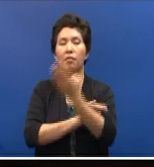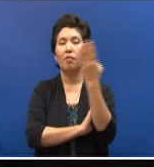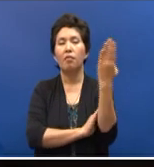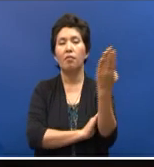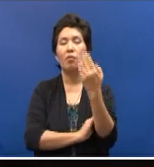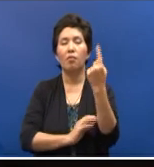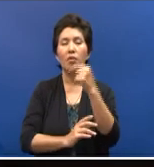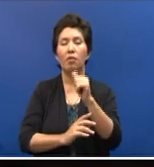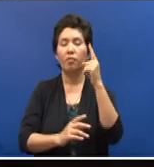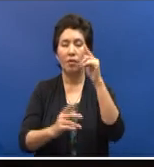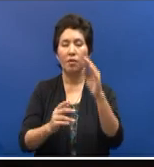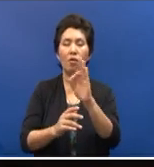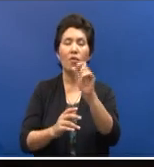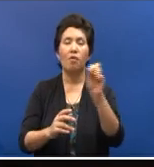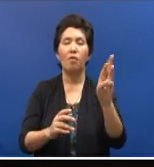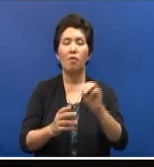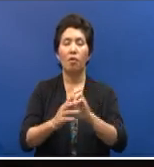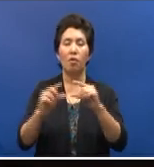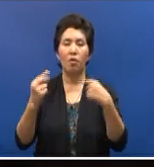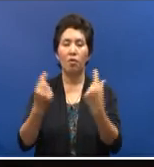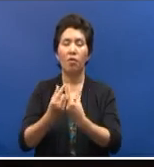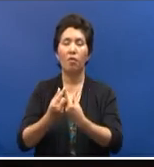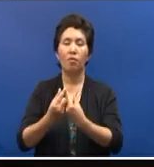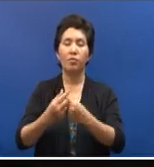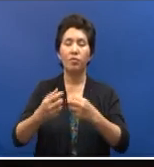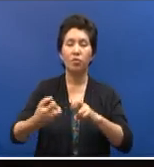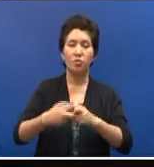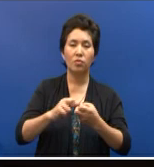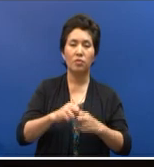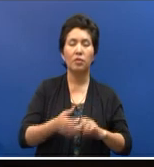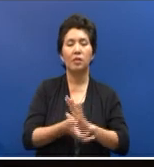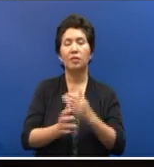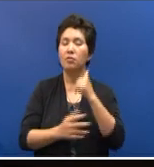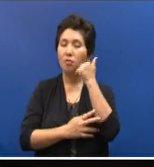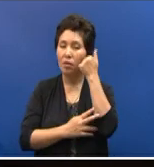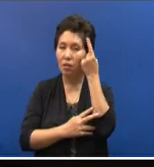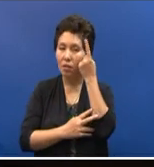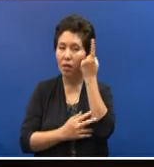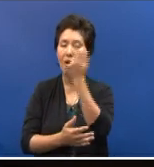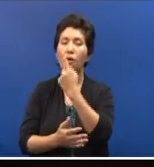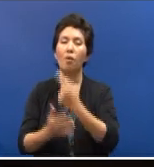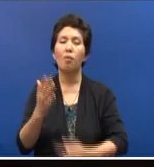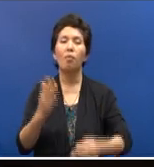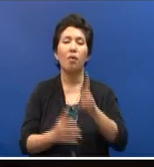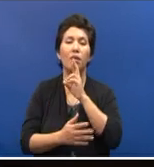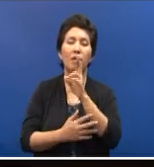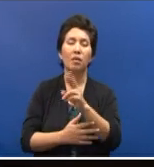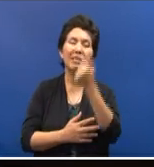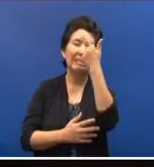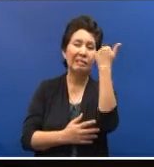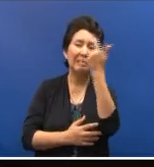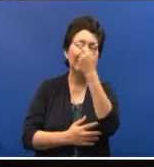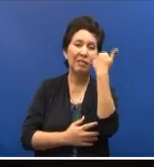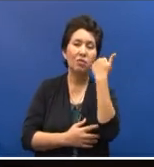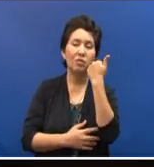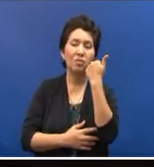one of the formal means towards the social control, then we have to understand what are the factors